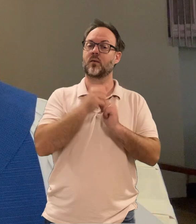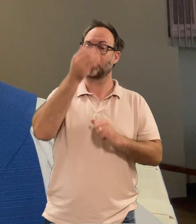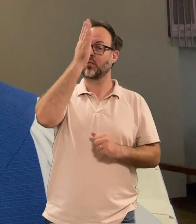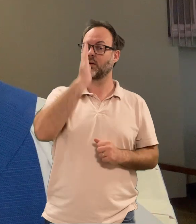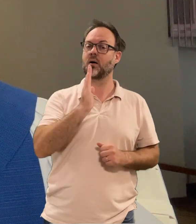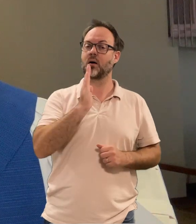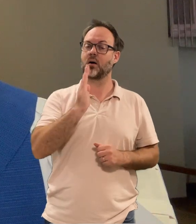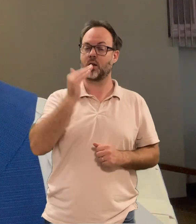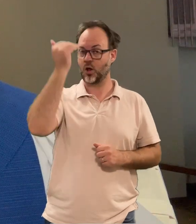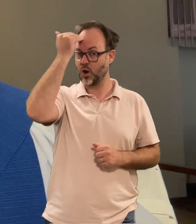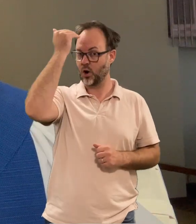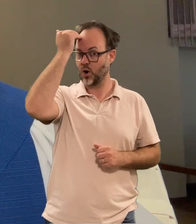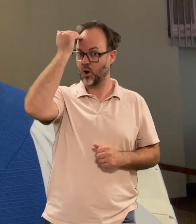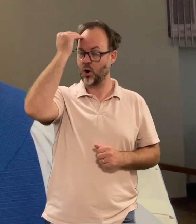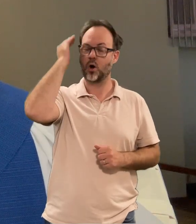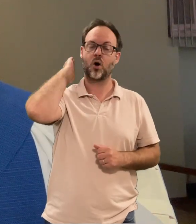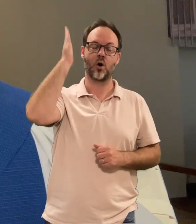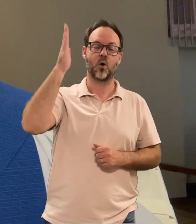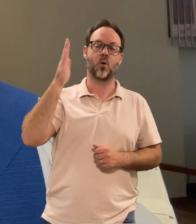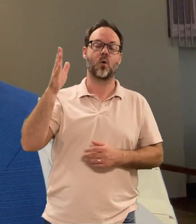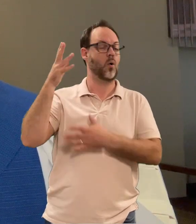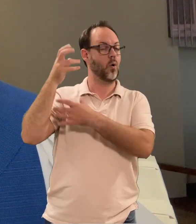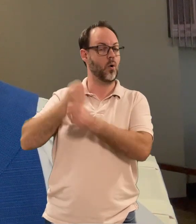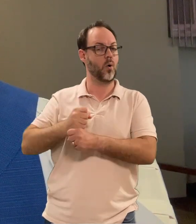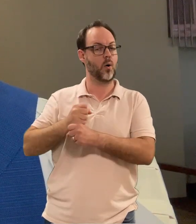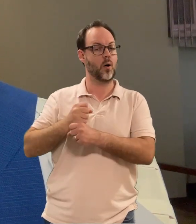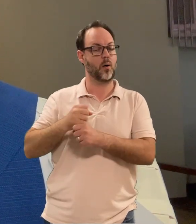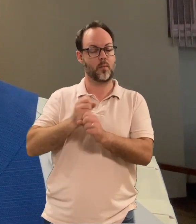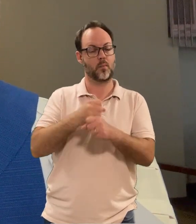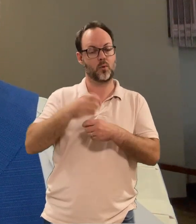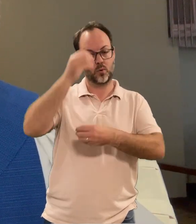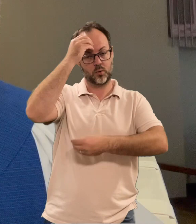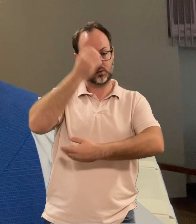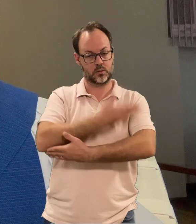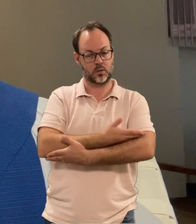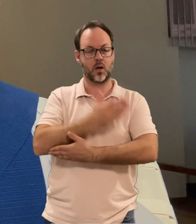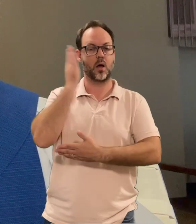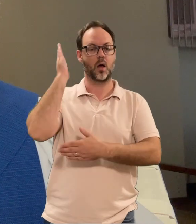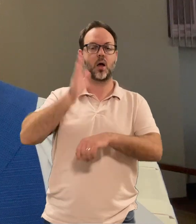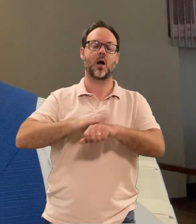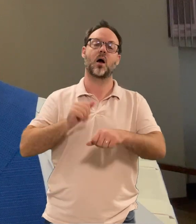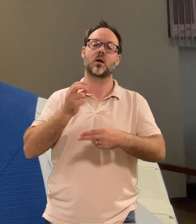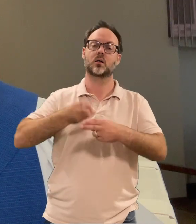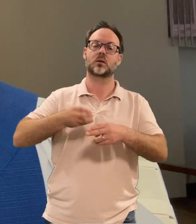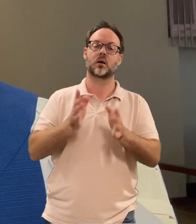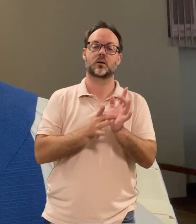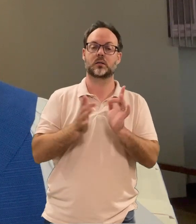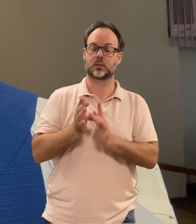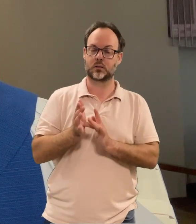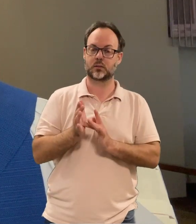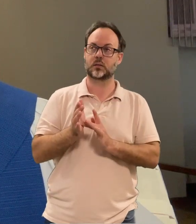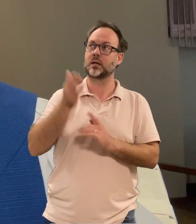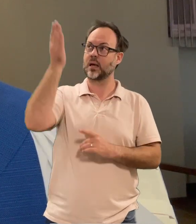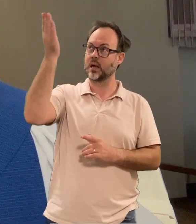you have found favor with God. And behold, you will conceive in your womb and bear a son, and you